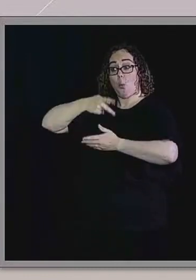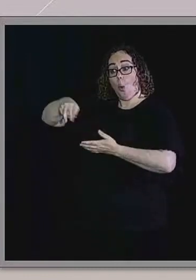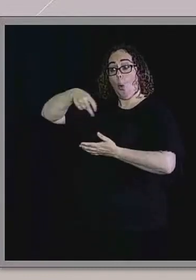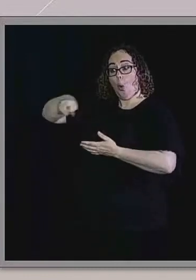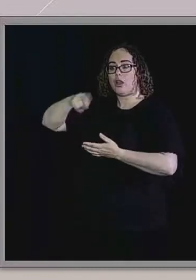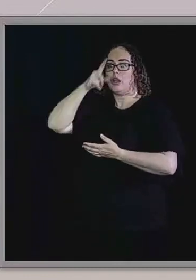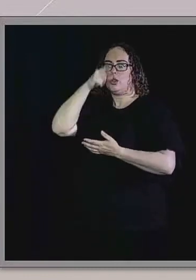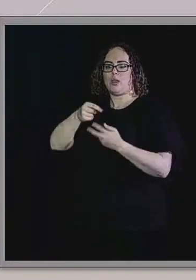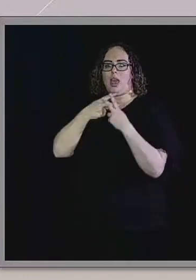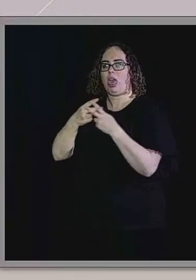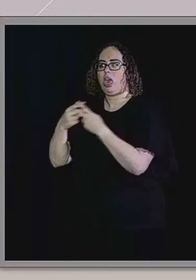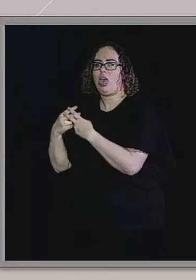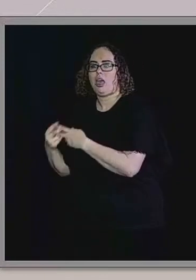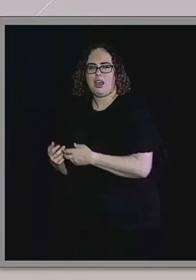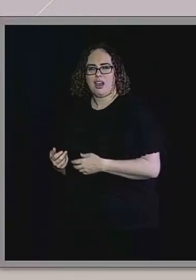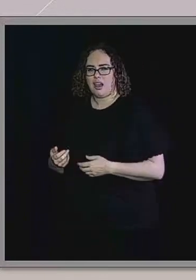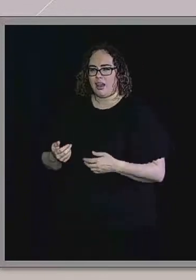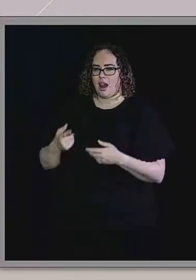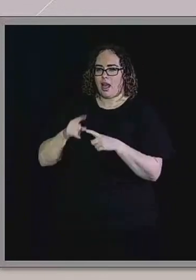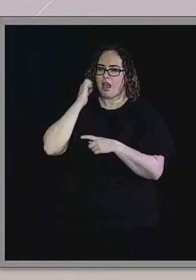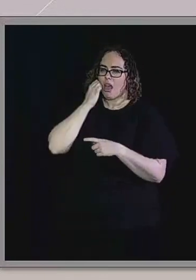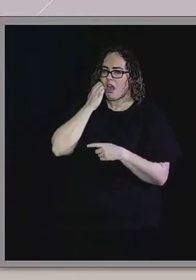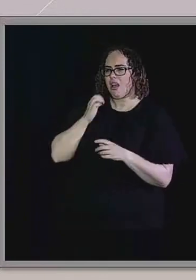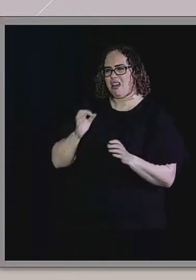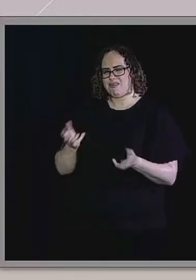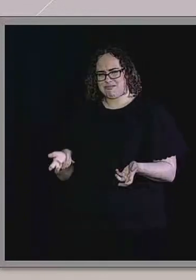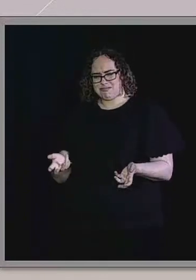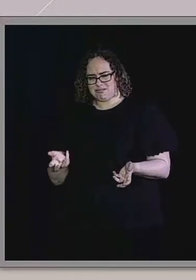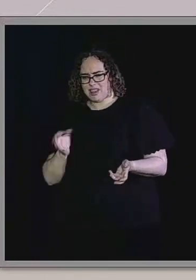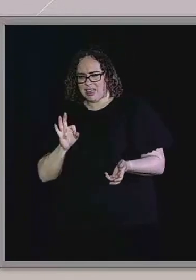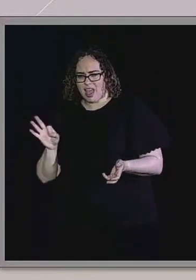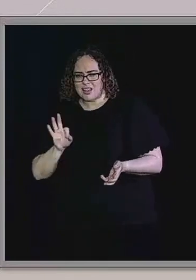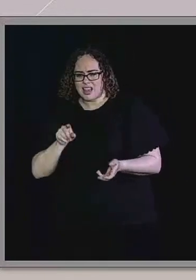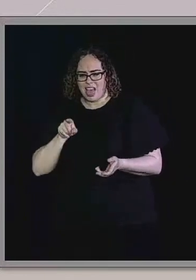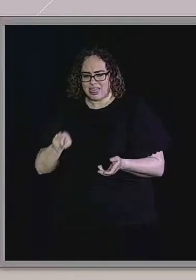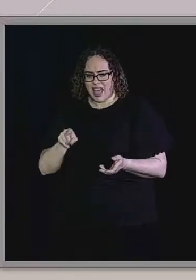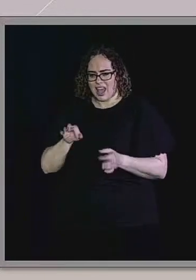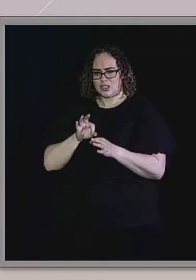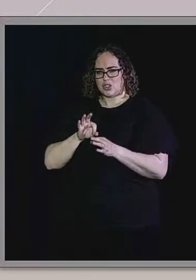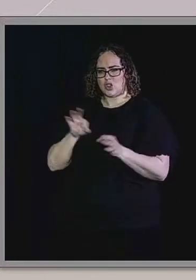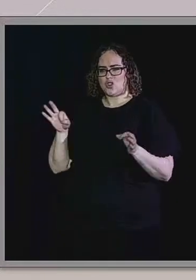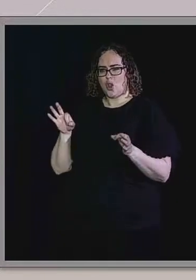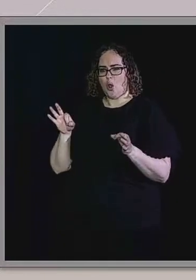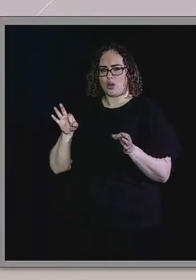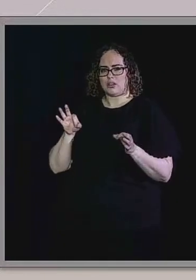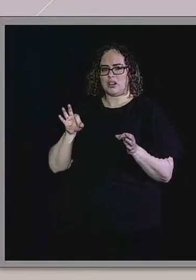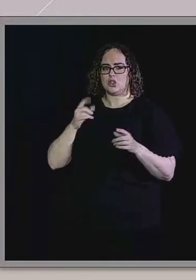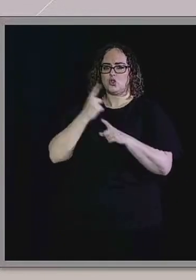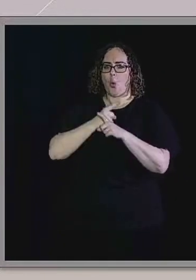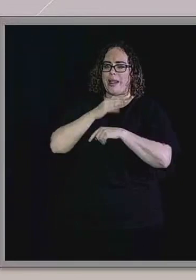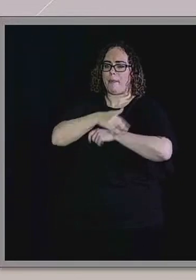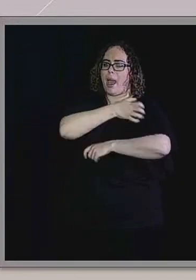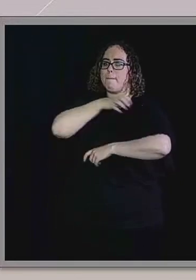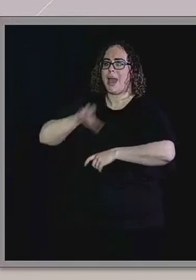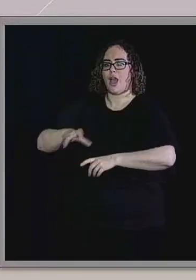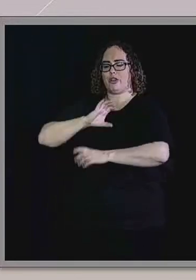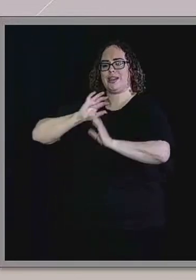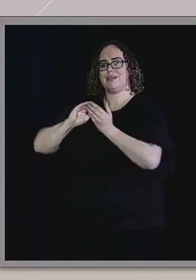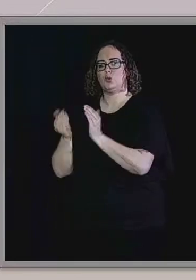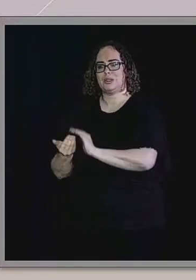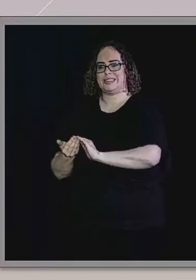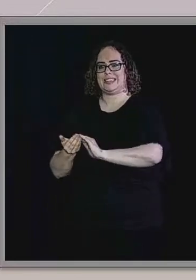the AGM in 2019, that's not a community I'm going to empower with tens of